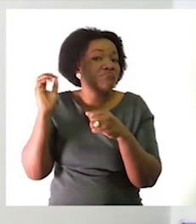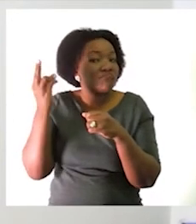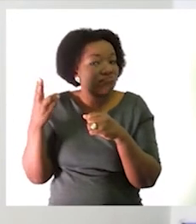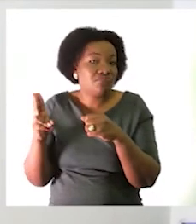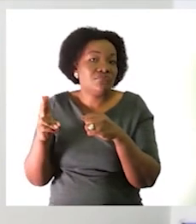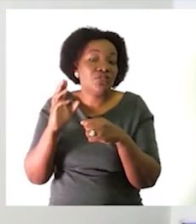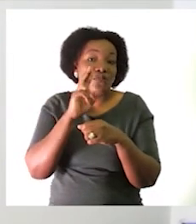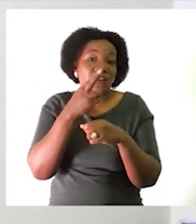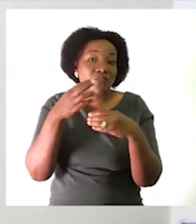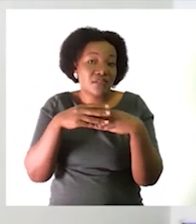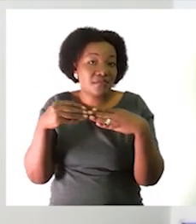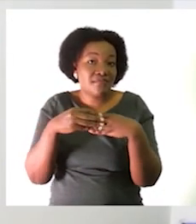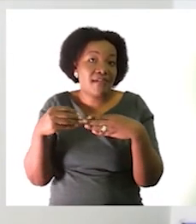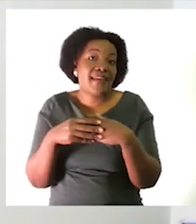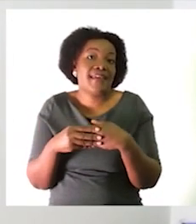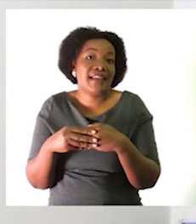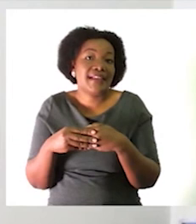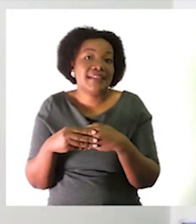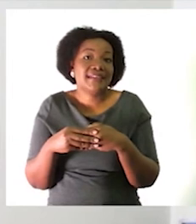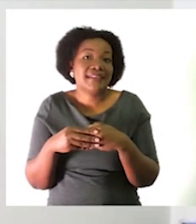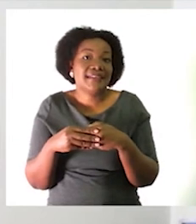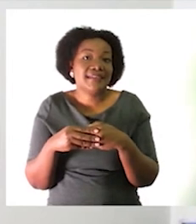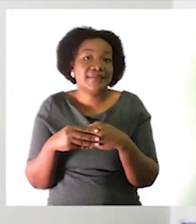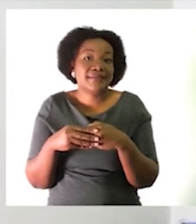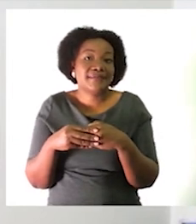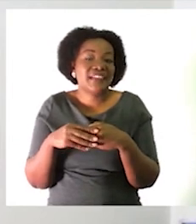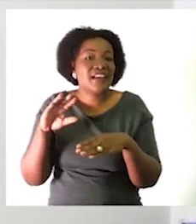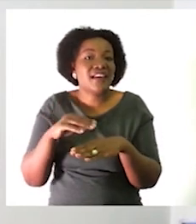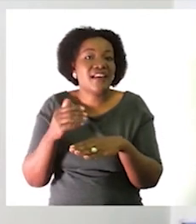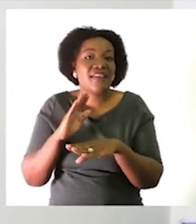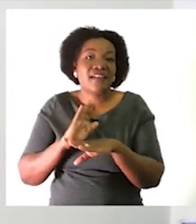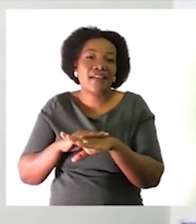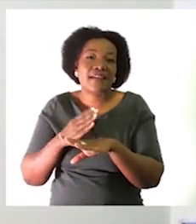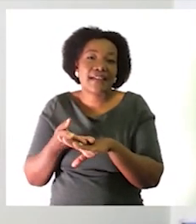dollars. Ne? You just reverse back again. Let's have another example.